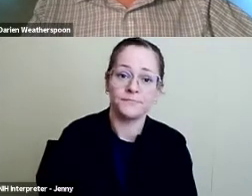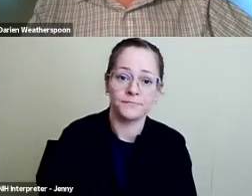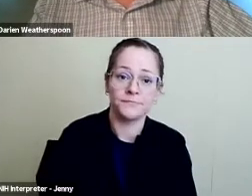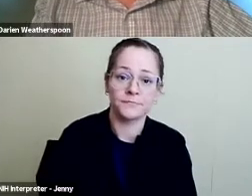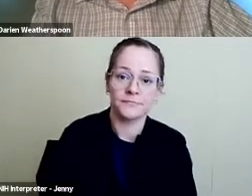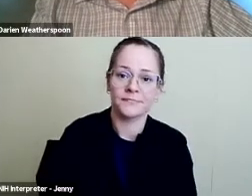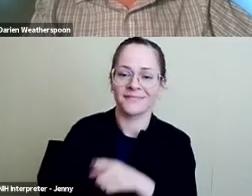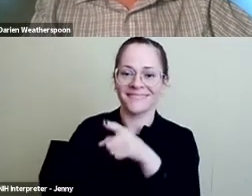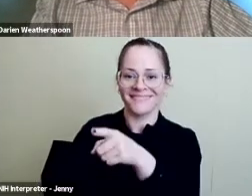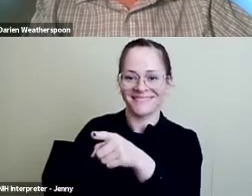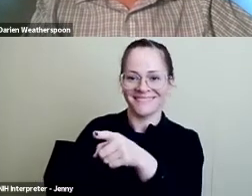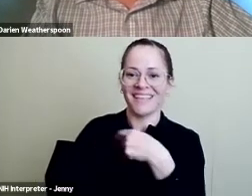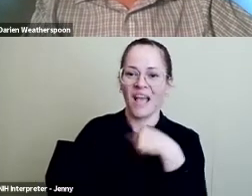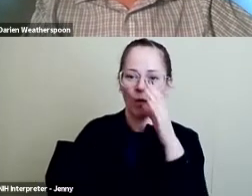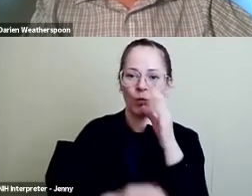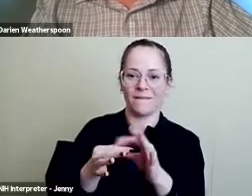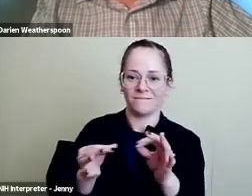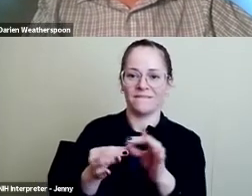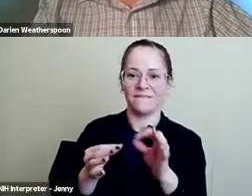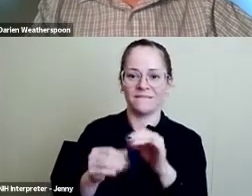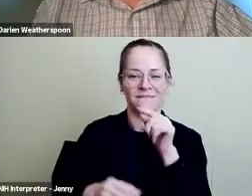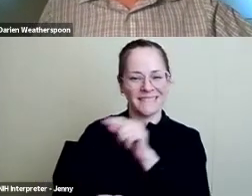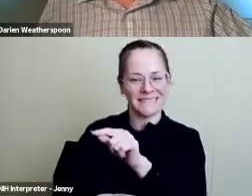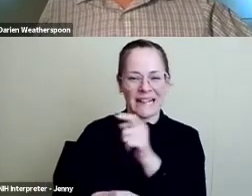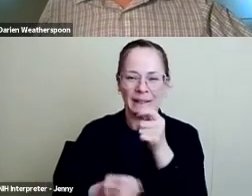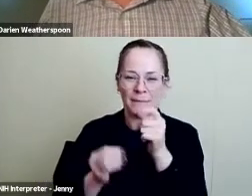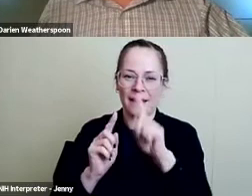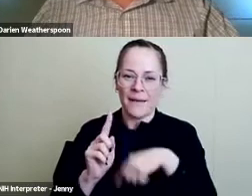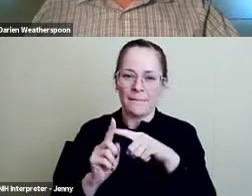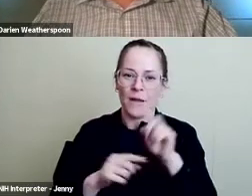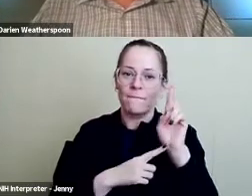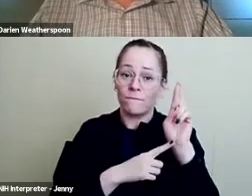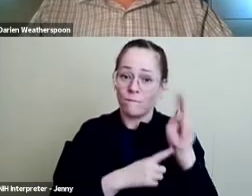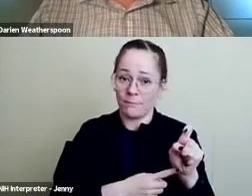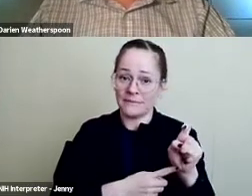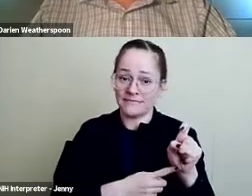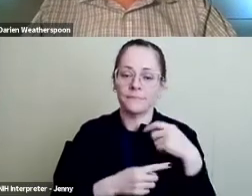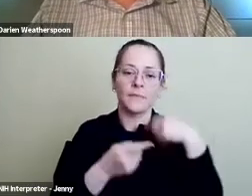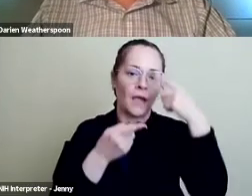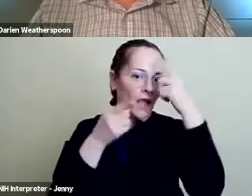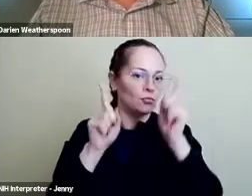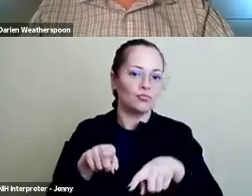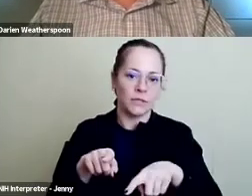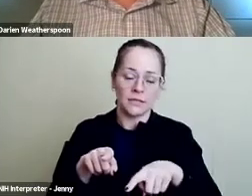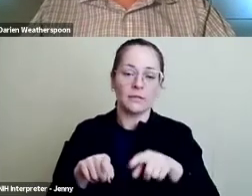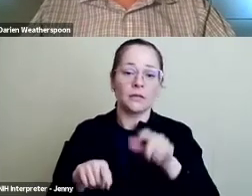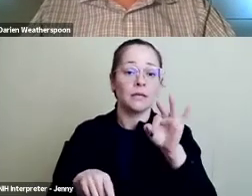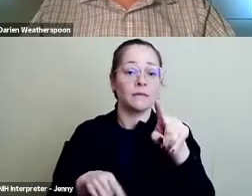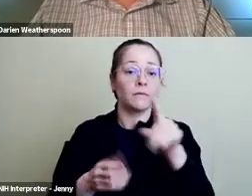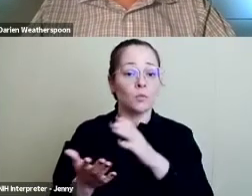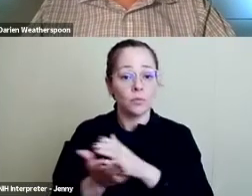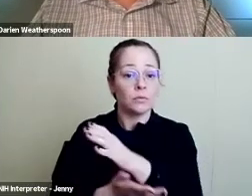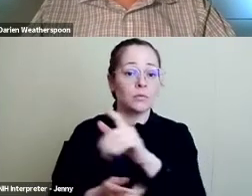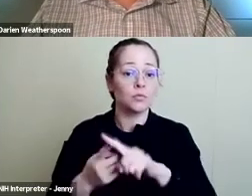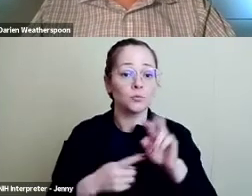I'd like to piggyback off of that with pharmacy. I agree 1,000%. One thing with the career of pharmacy,